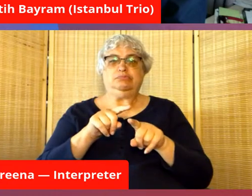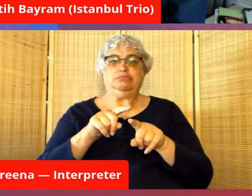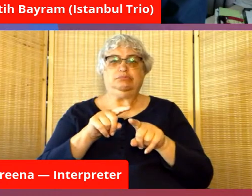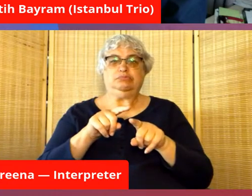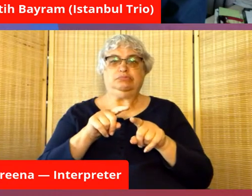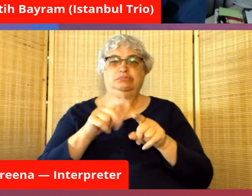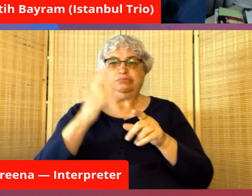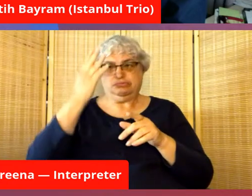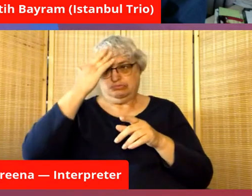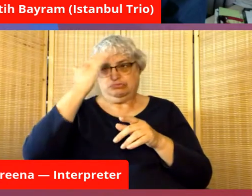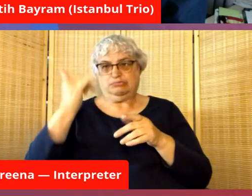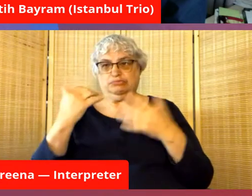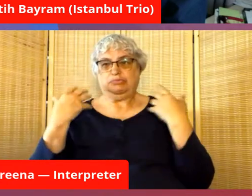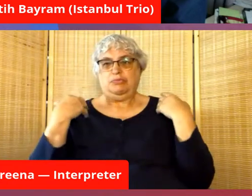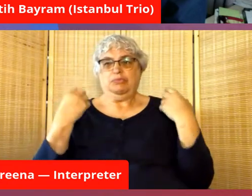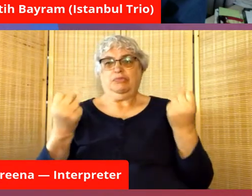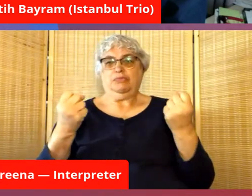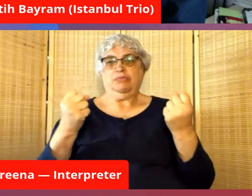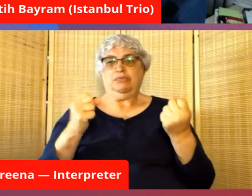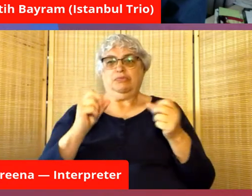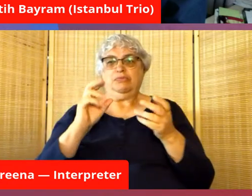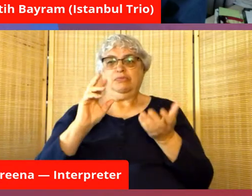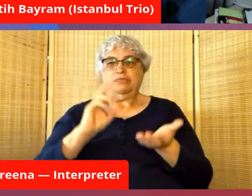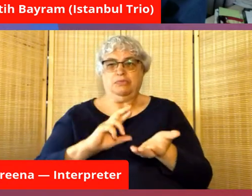some of the purpose of healing. I mean, this kind of rhythmic